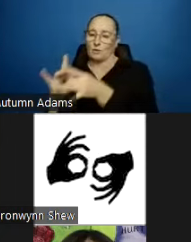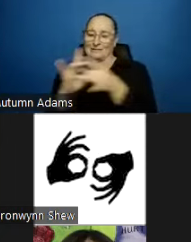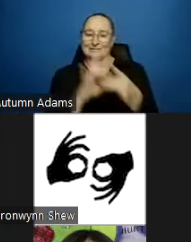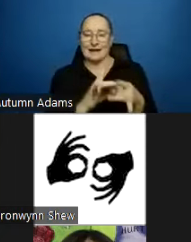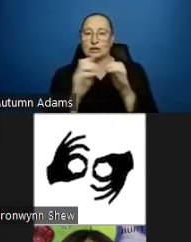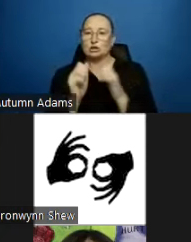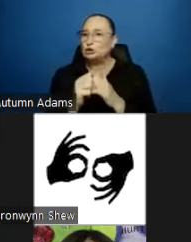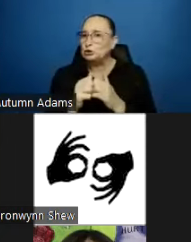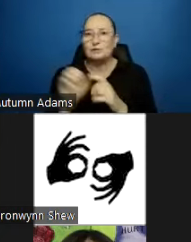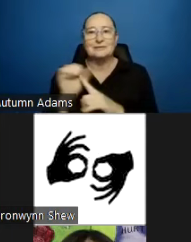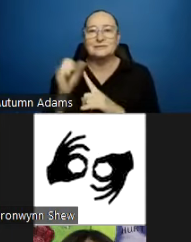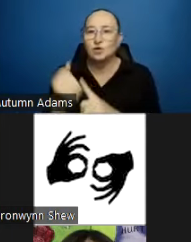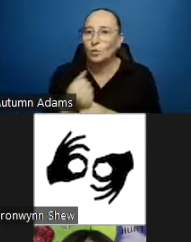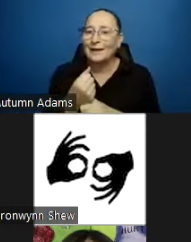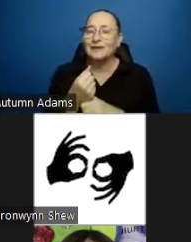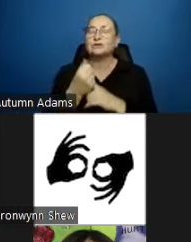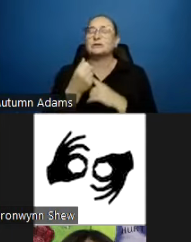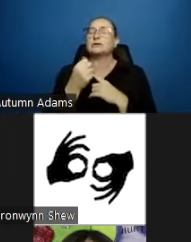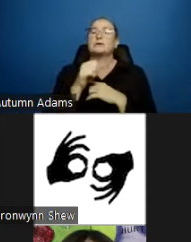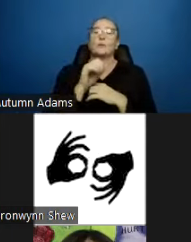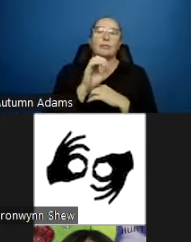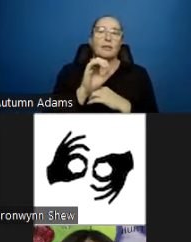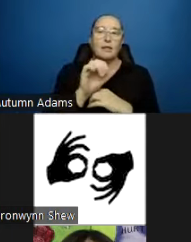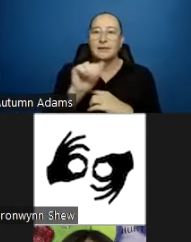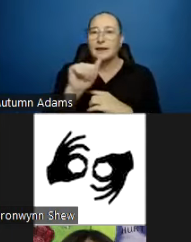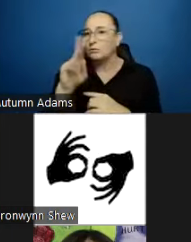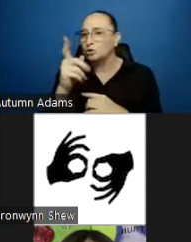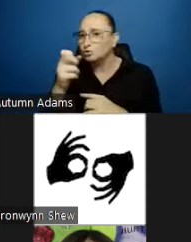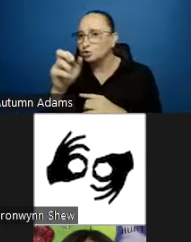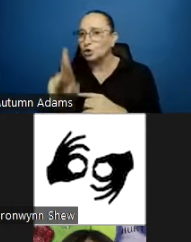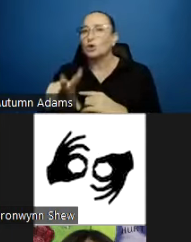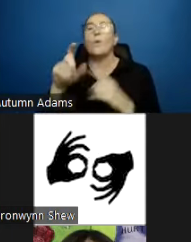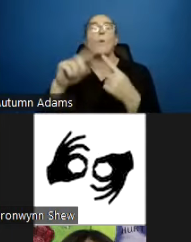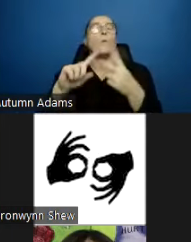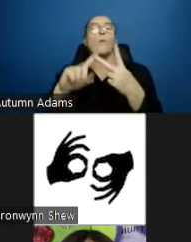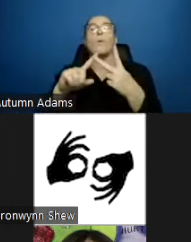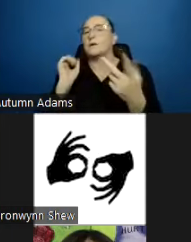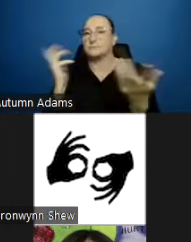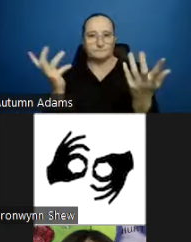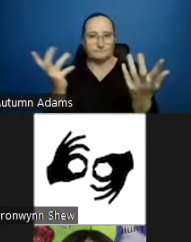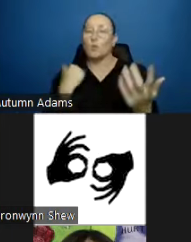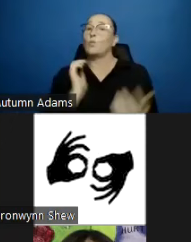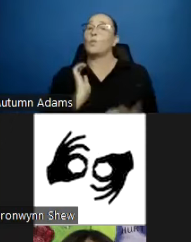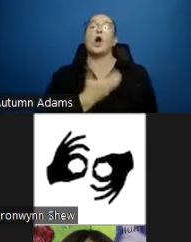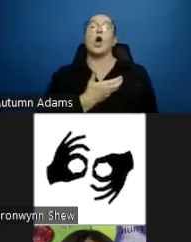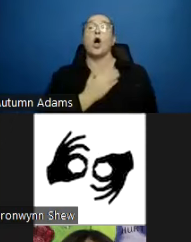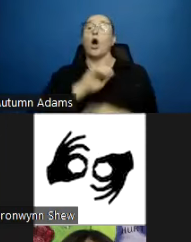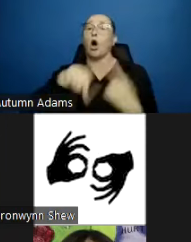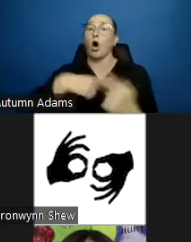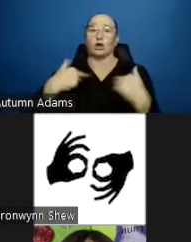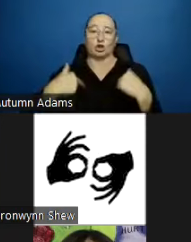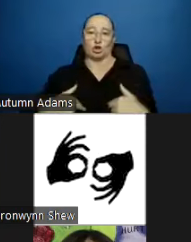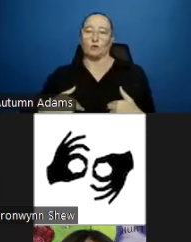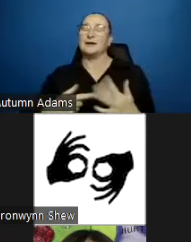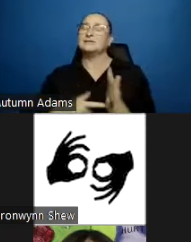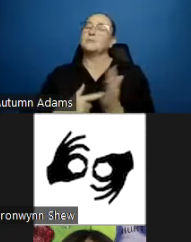or have close relationships. And so we're all human beings. And sometimes we often make